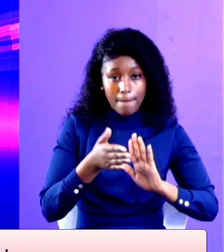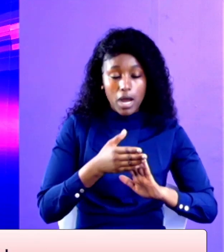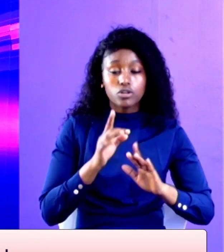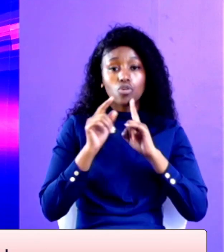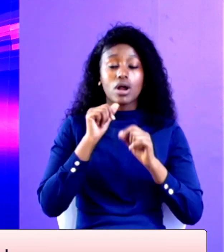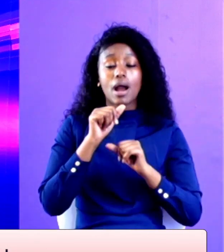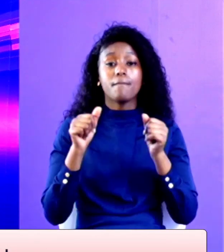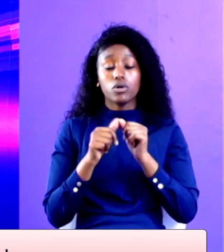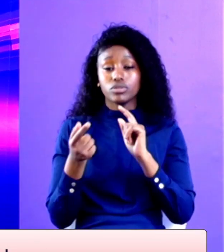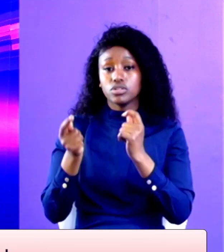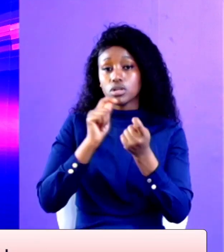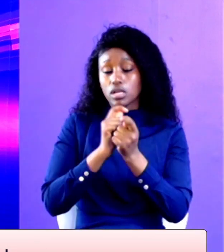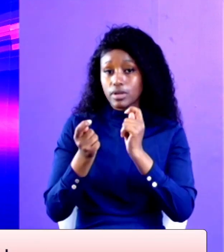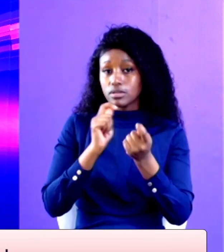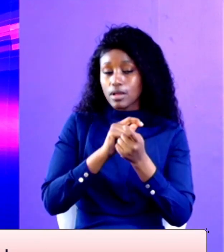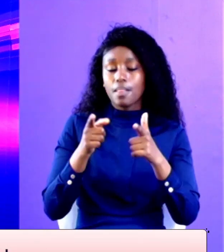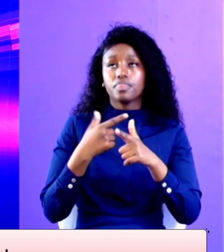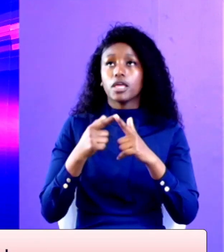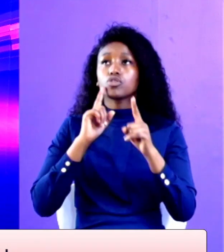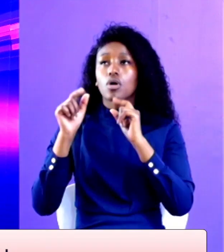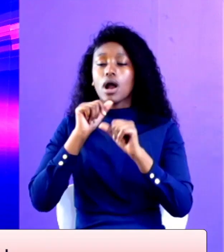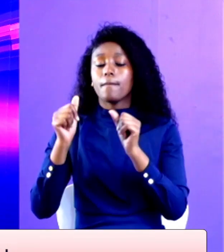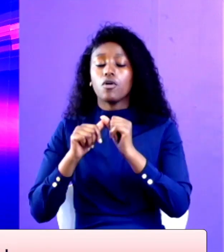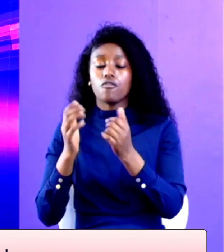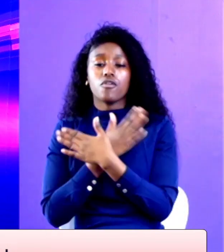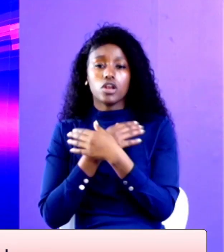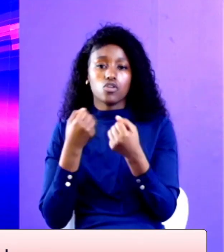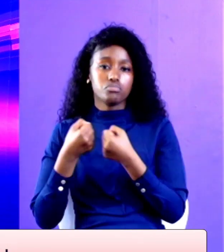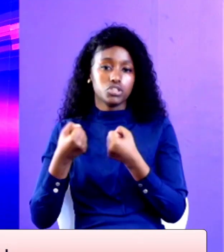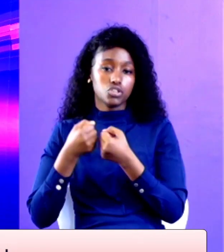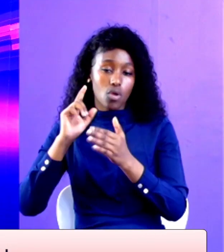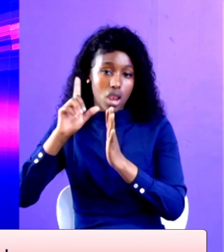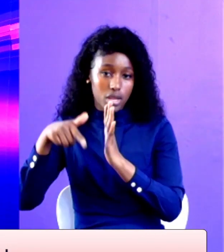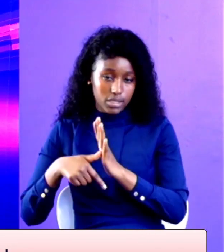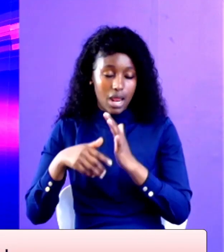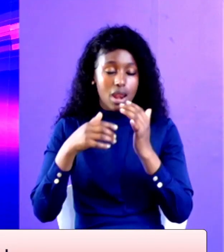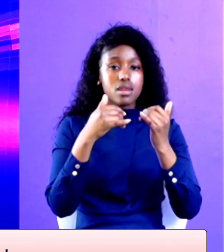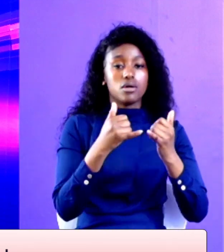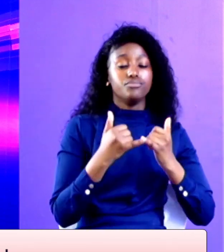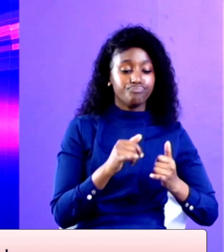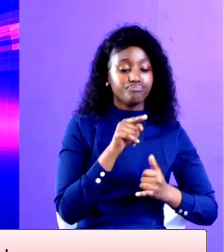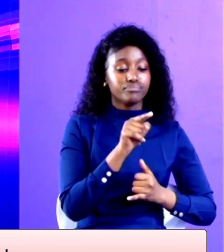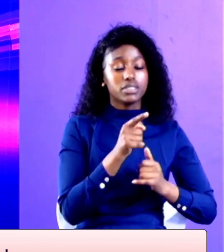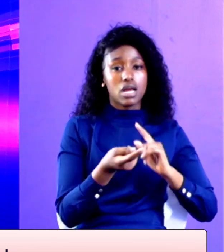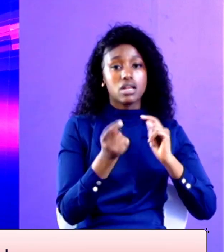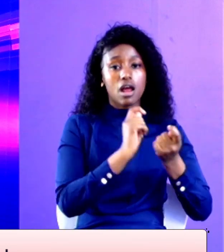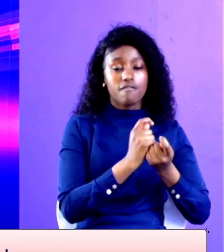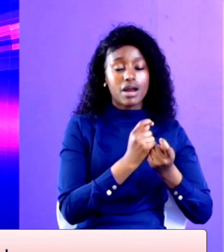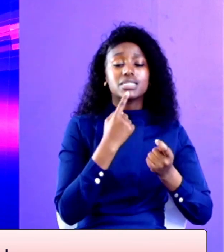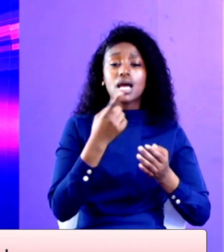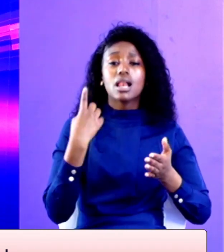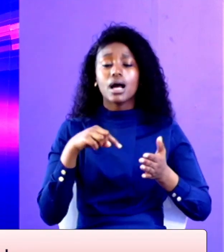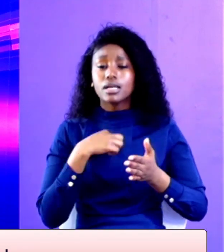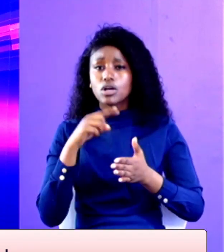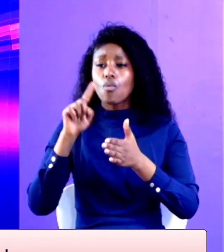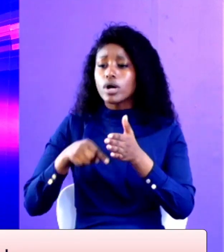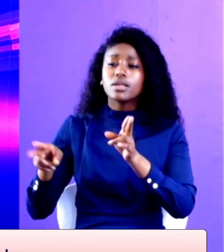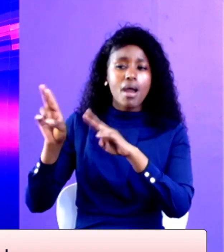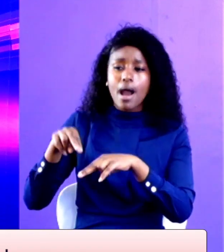with the friendlies. Yeah. So far, what do we